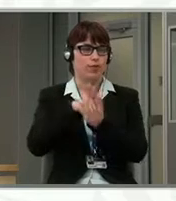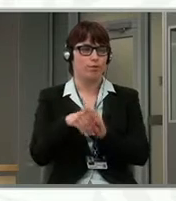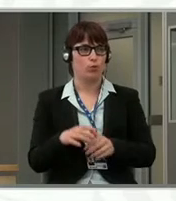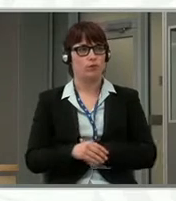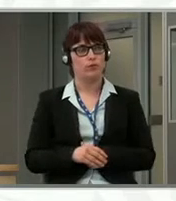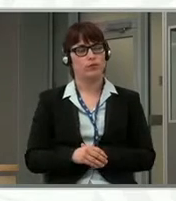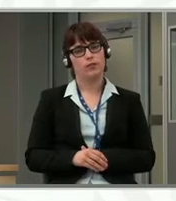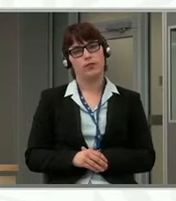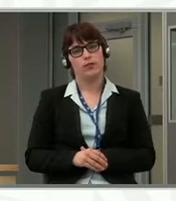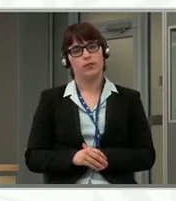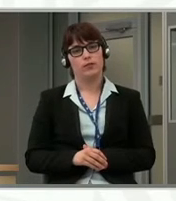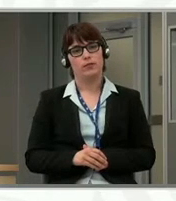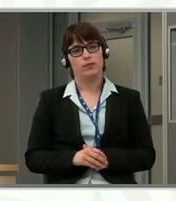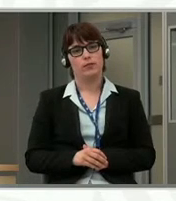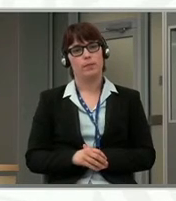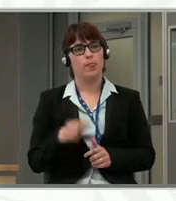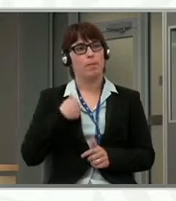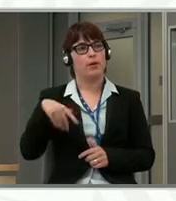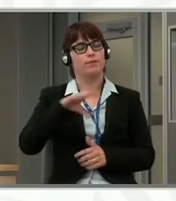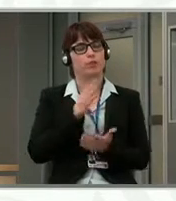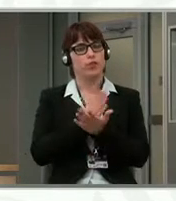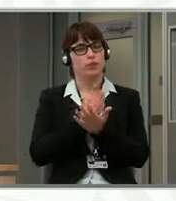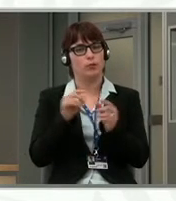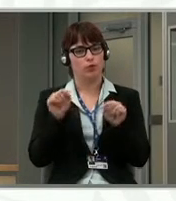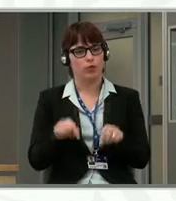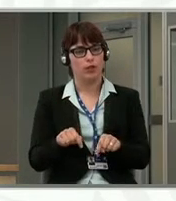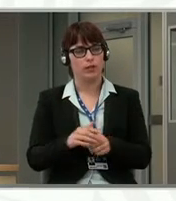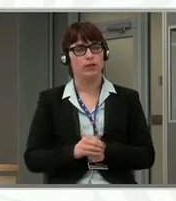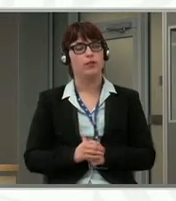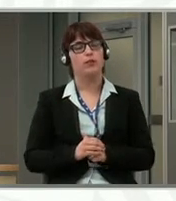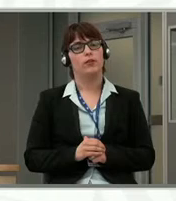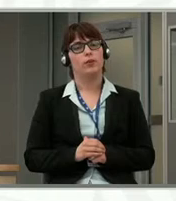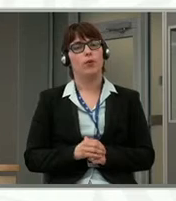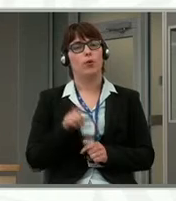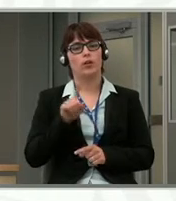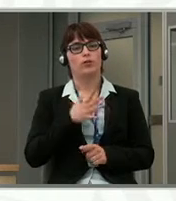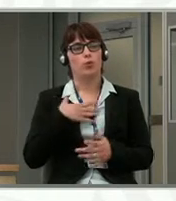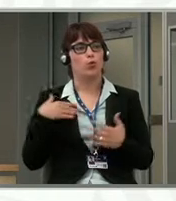We are all here, and that is what is important, to hear one another.